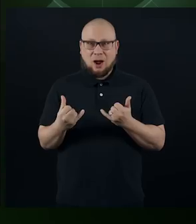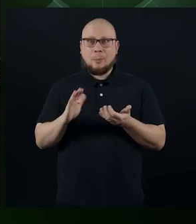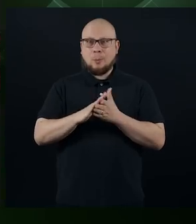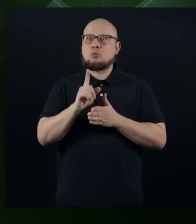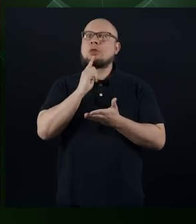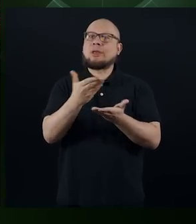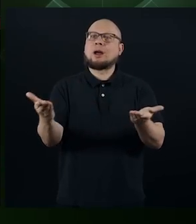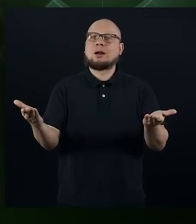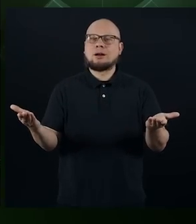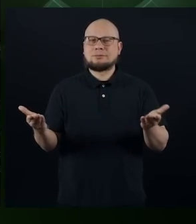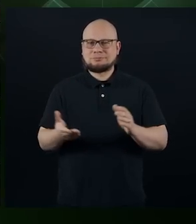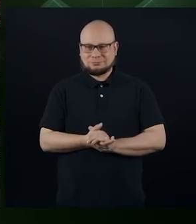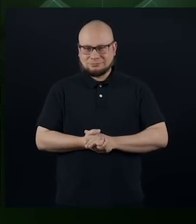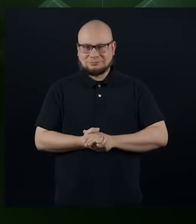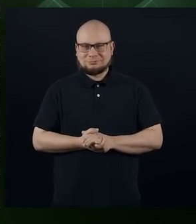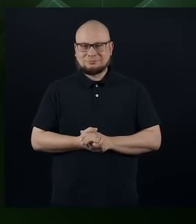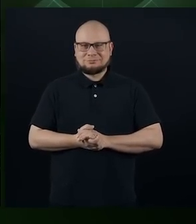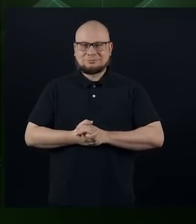reality.